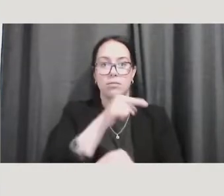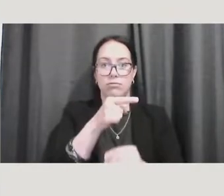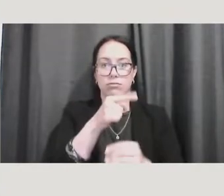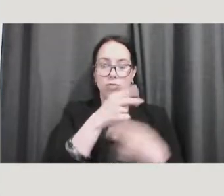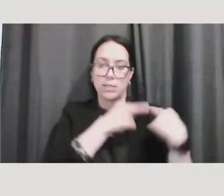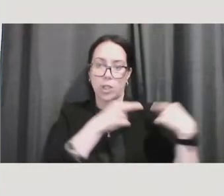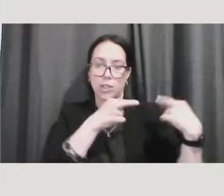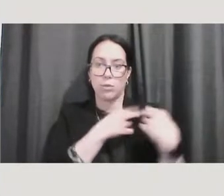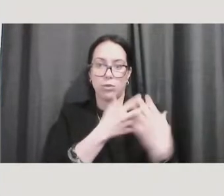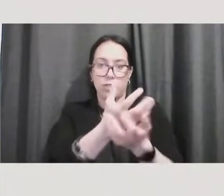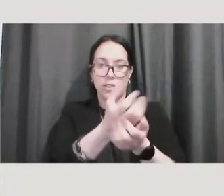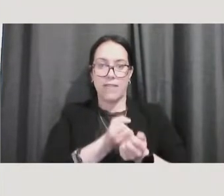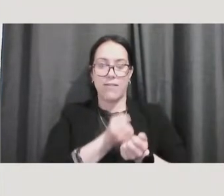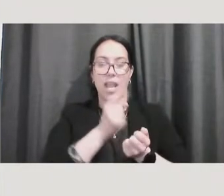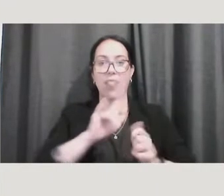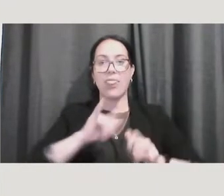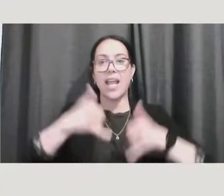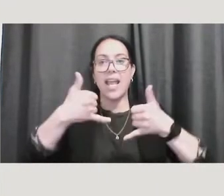this morning nah